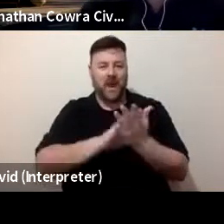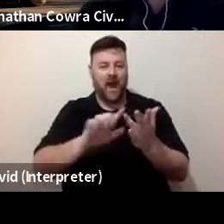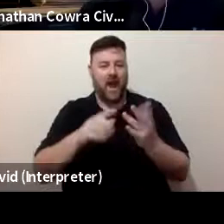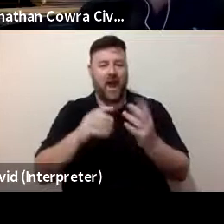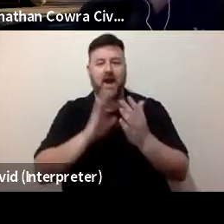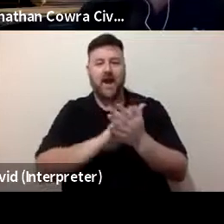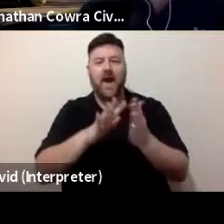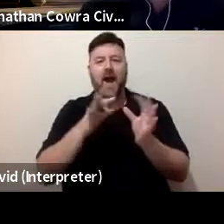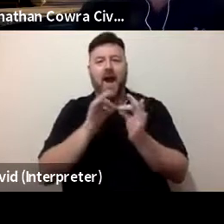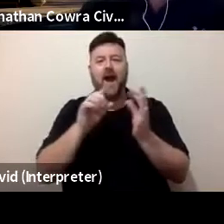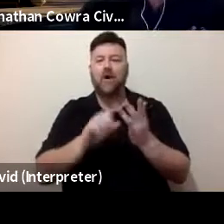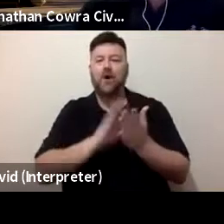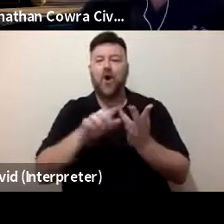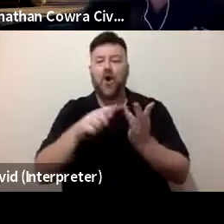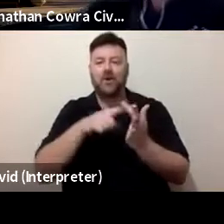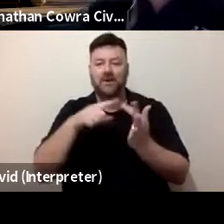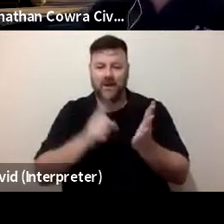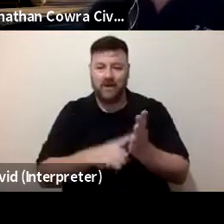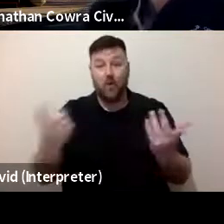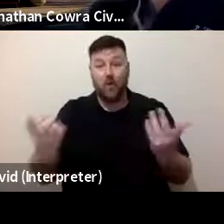Broadcast using a 360 camera.